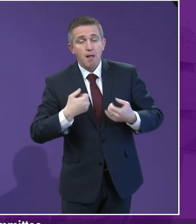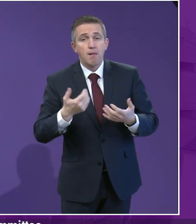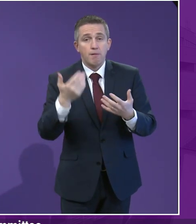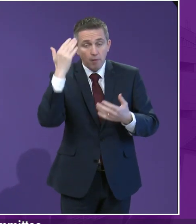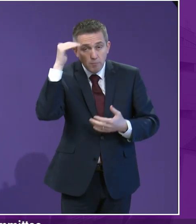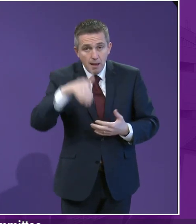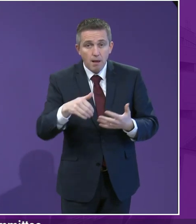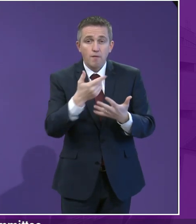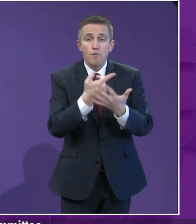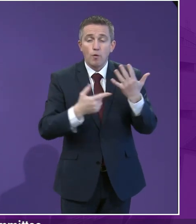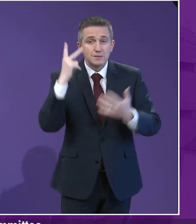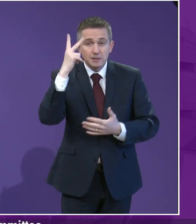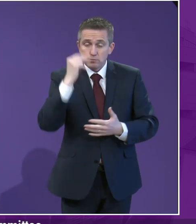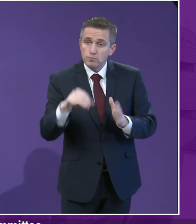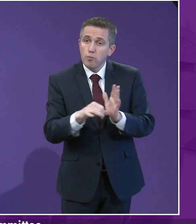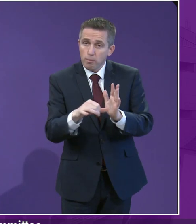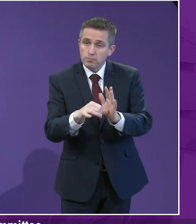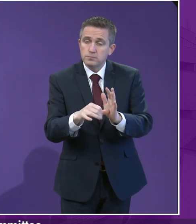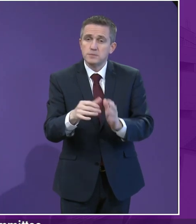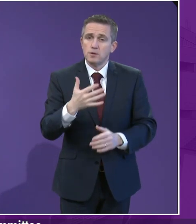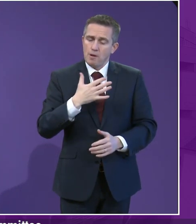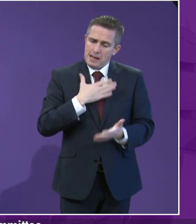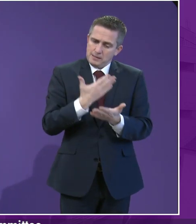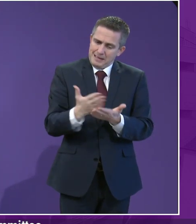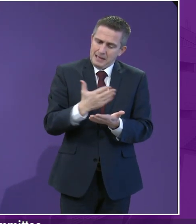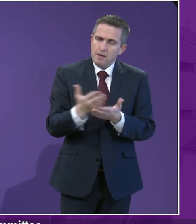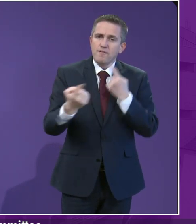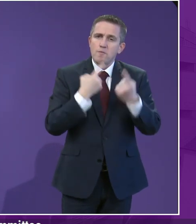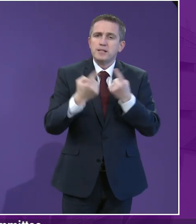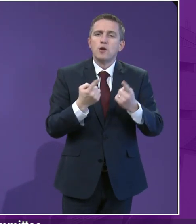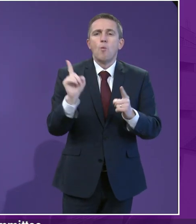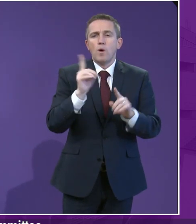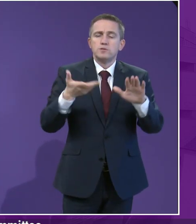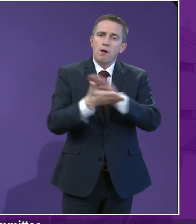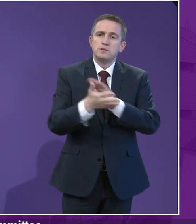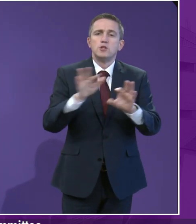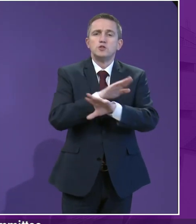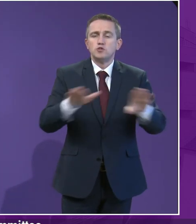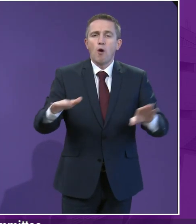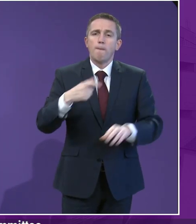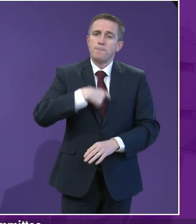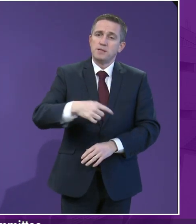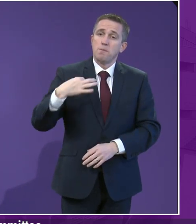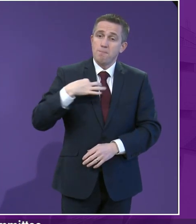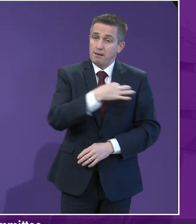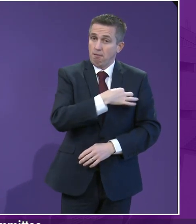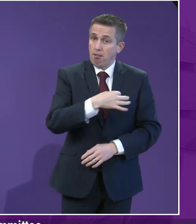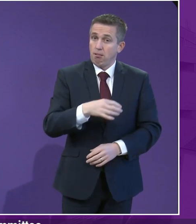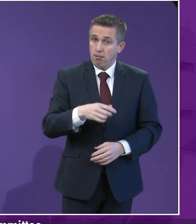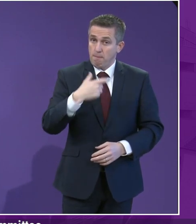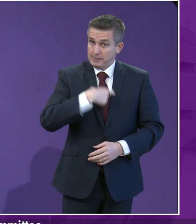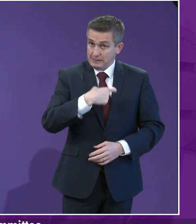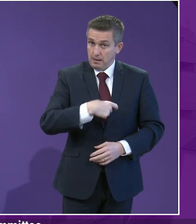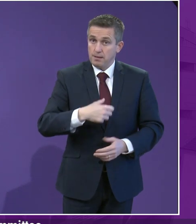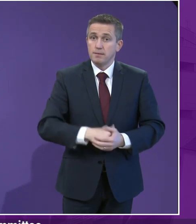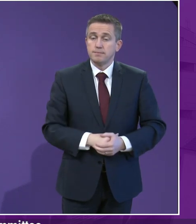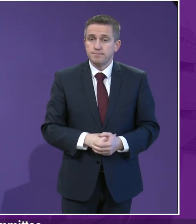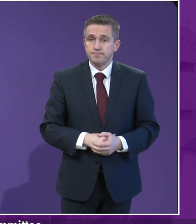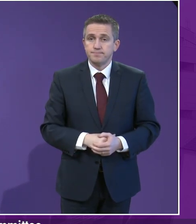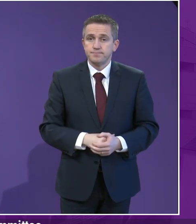criteria, I would definitely like to see a widening of what comes under non-medical personal help, because at the moment it's not